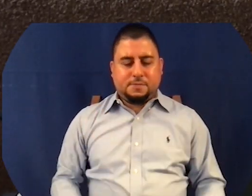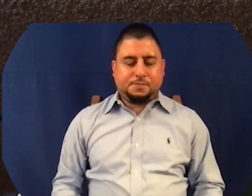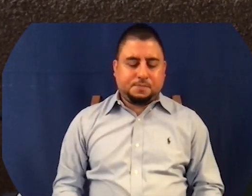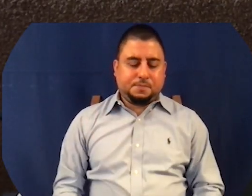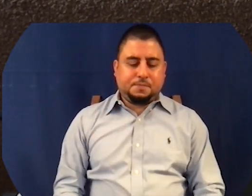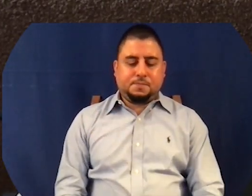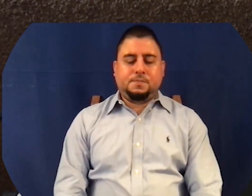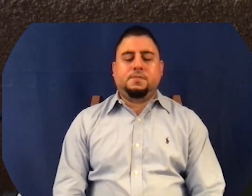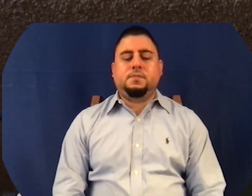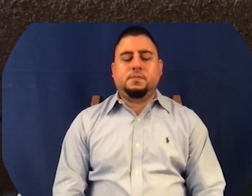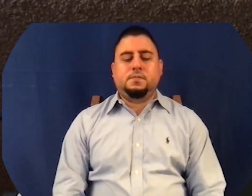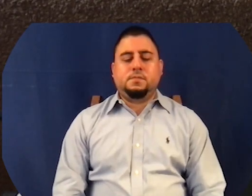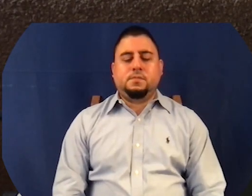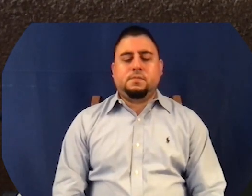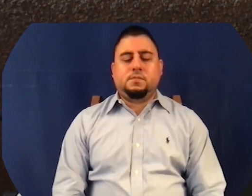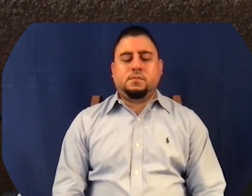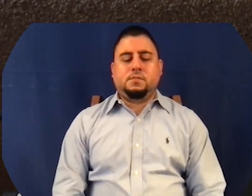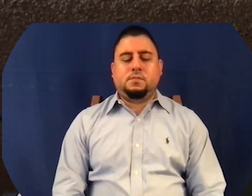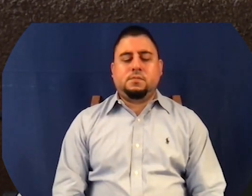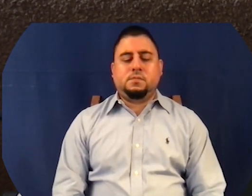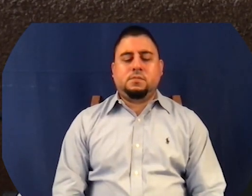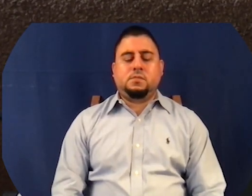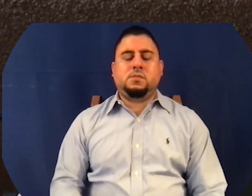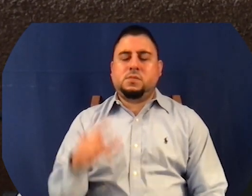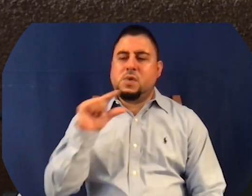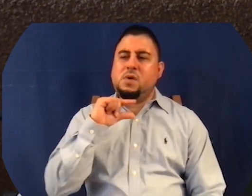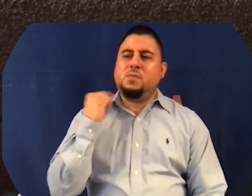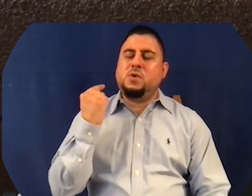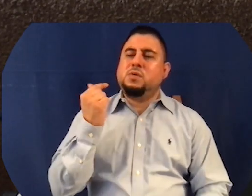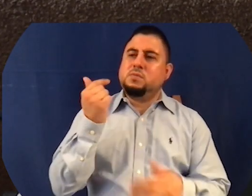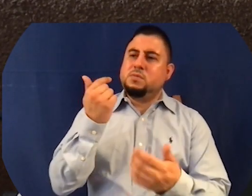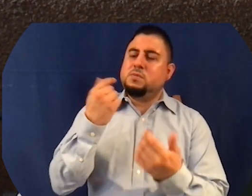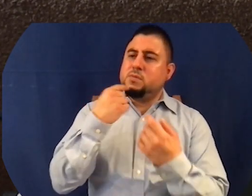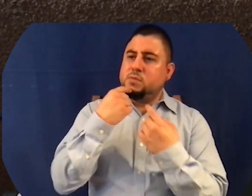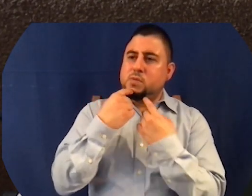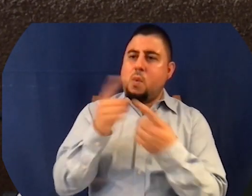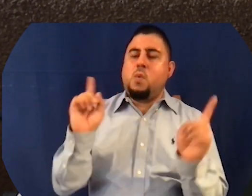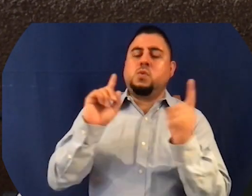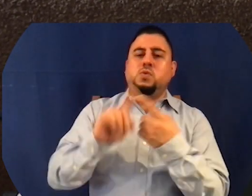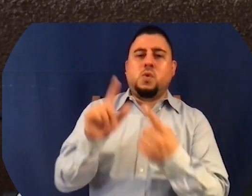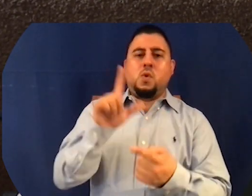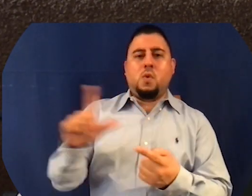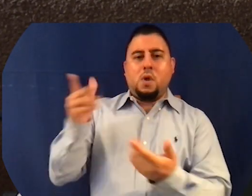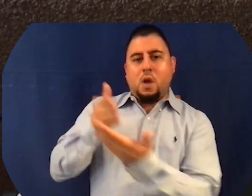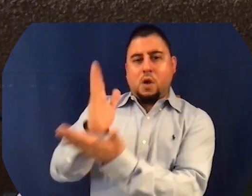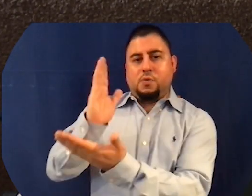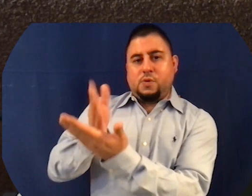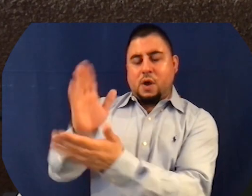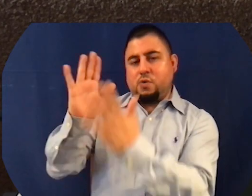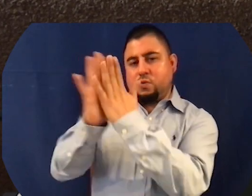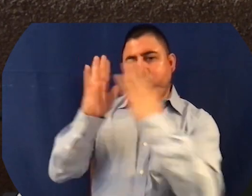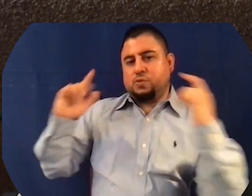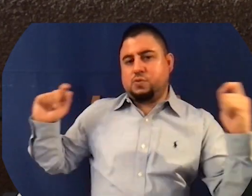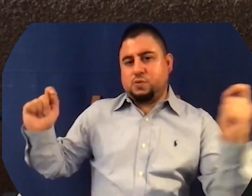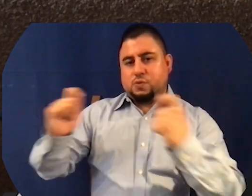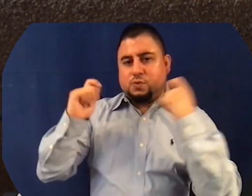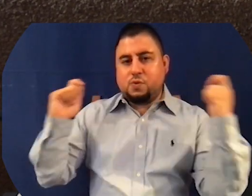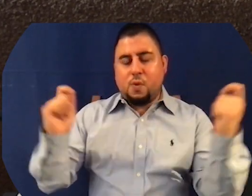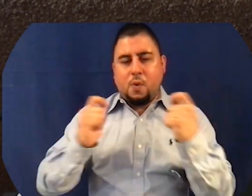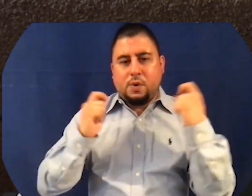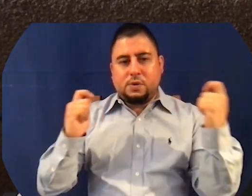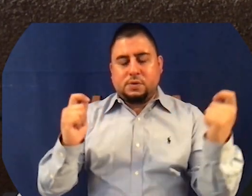life. The precepts of the Lord are right, rejoicing